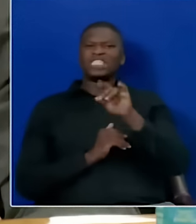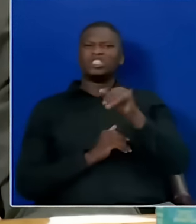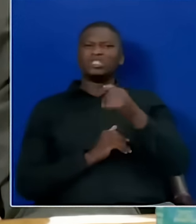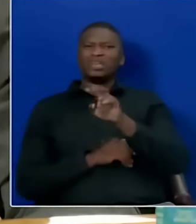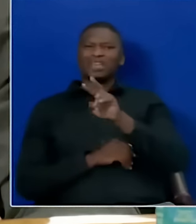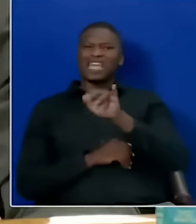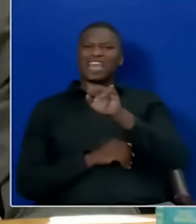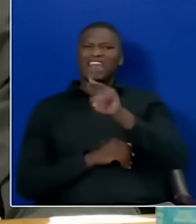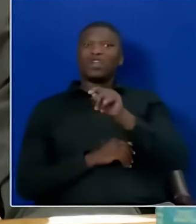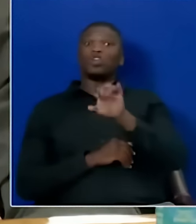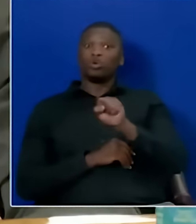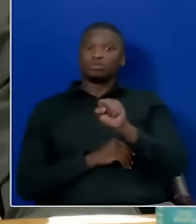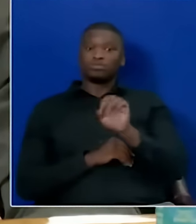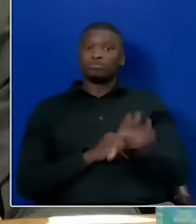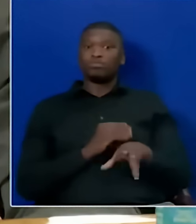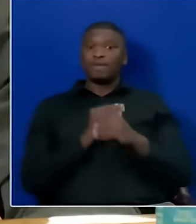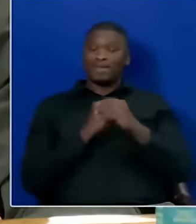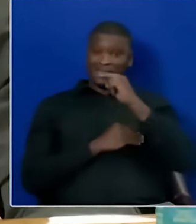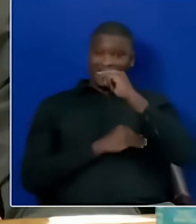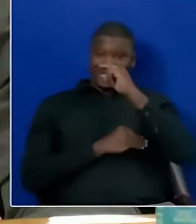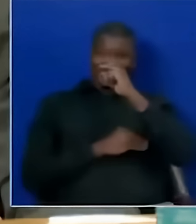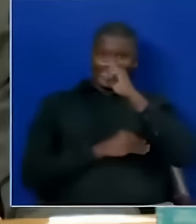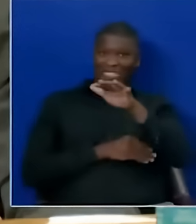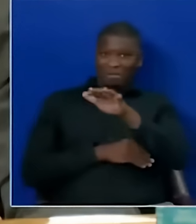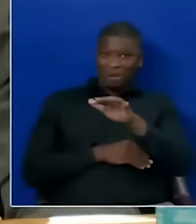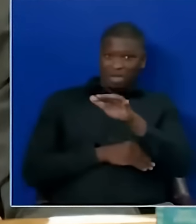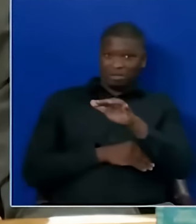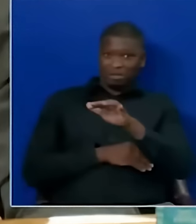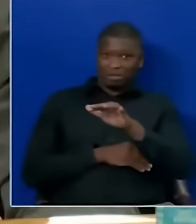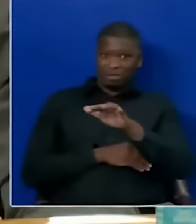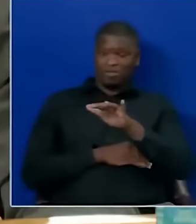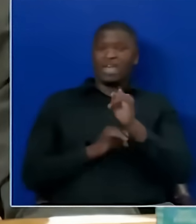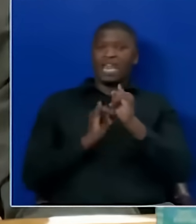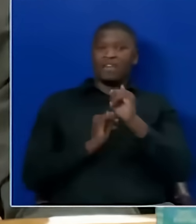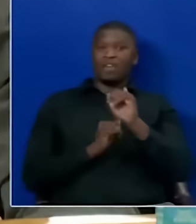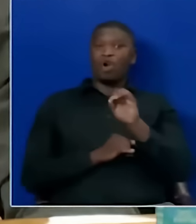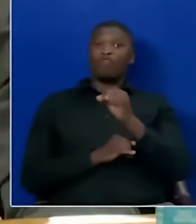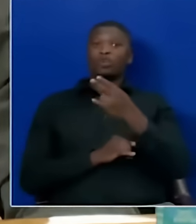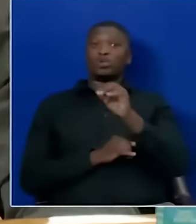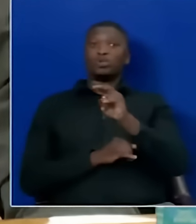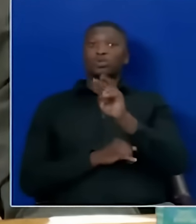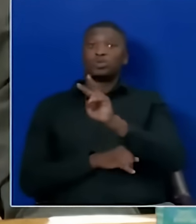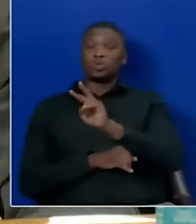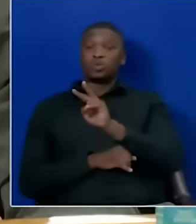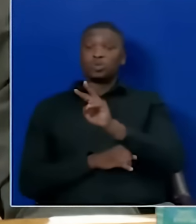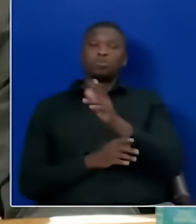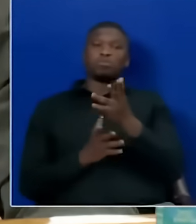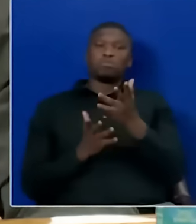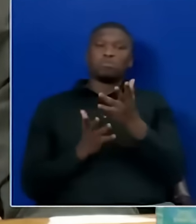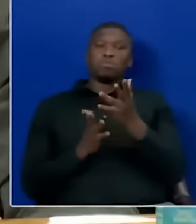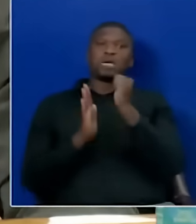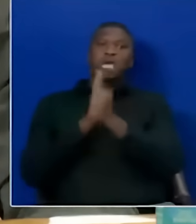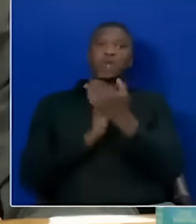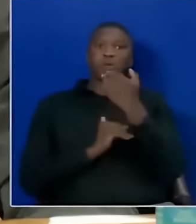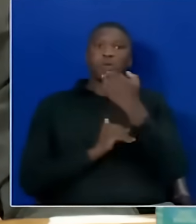case, 398 of 11 of 2022, which was the murder or attempt of DJ somebody in the attempted murder